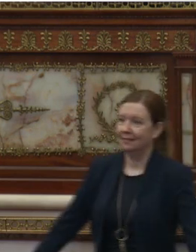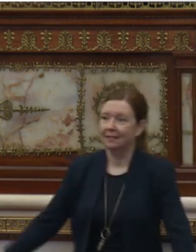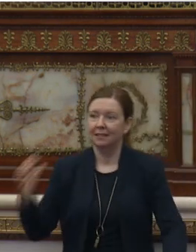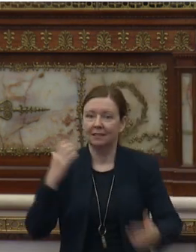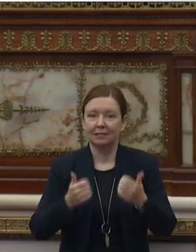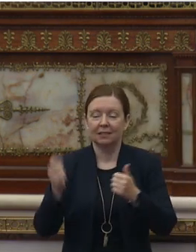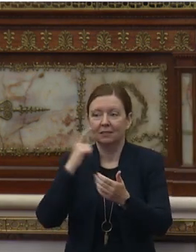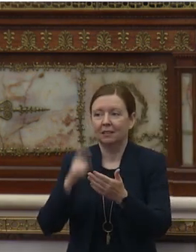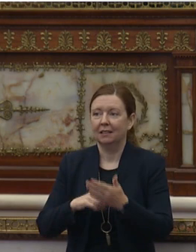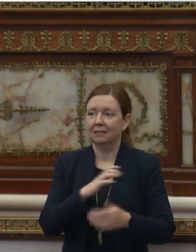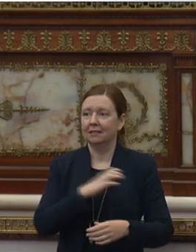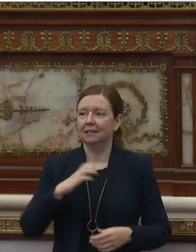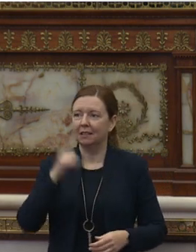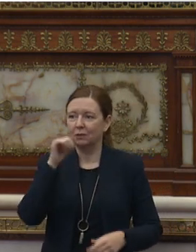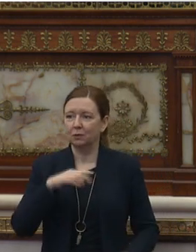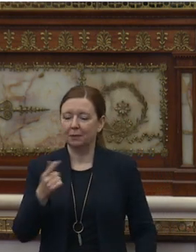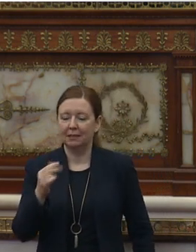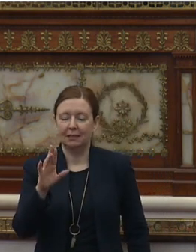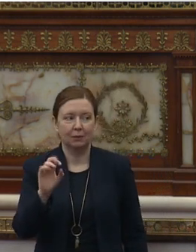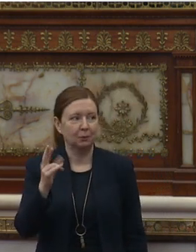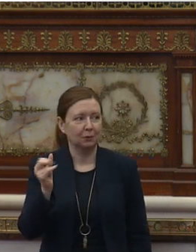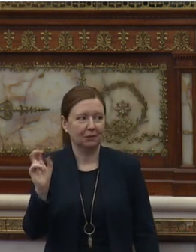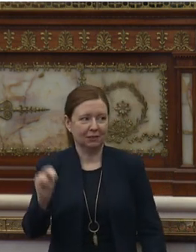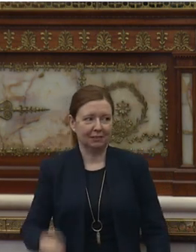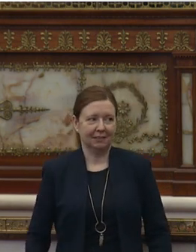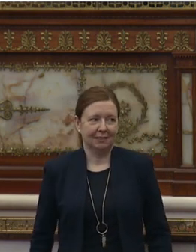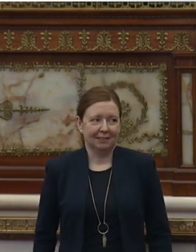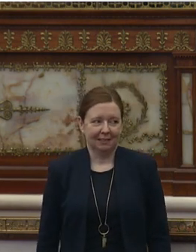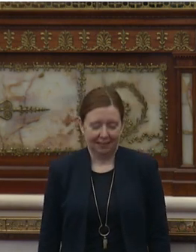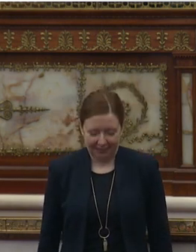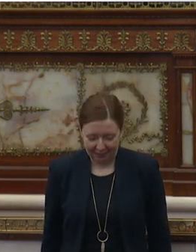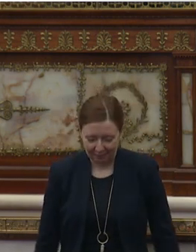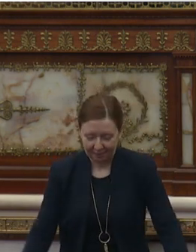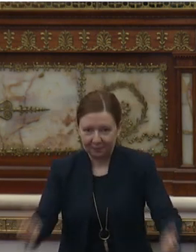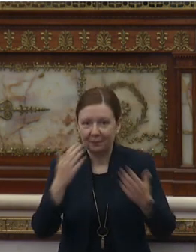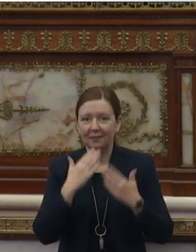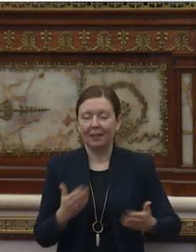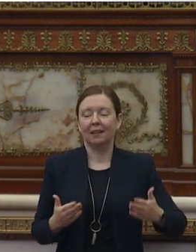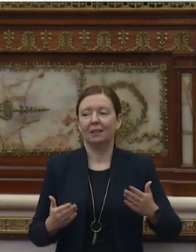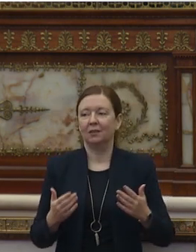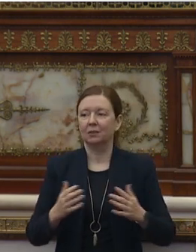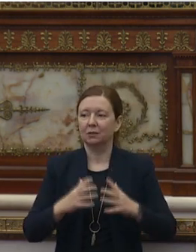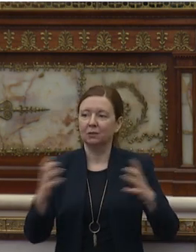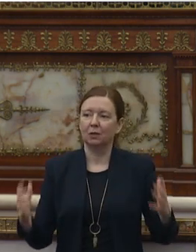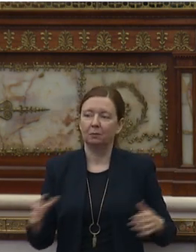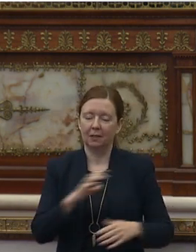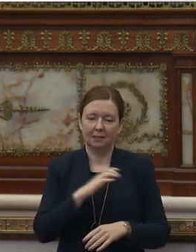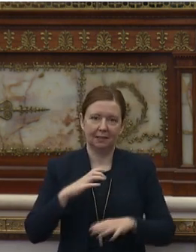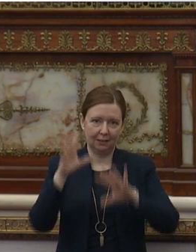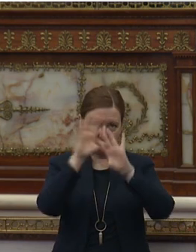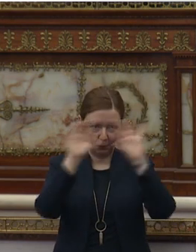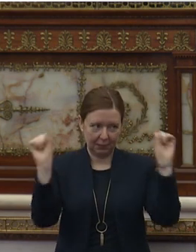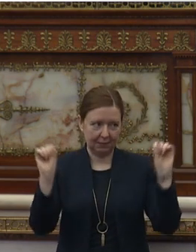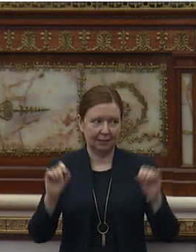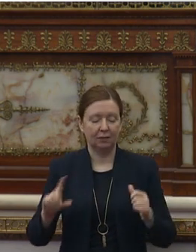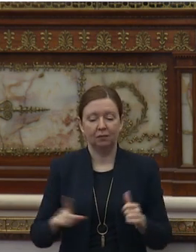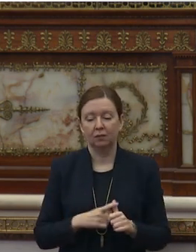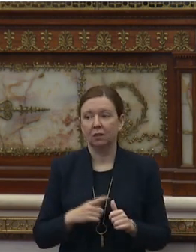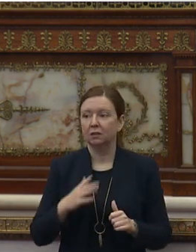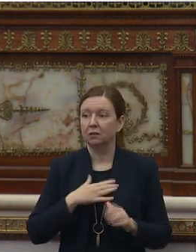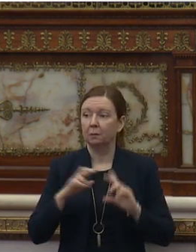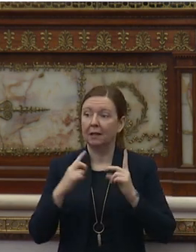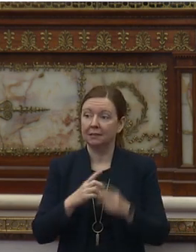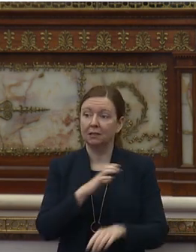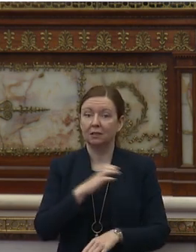Chair recognizes Councilwoman Gilmore Richardson. Thank you. Thank you so much, Council President. And first to my